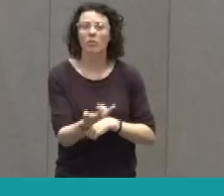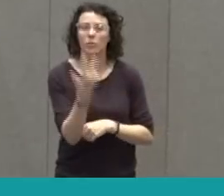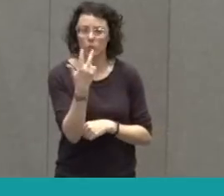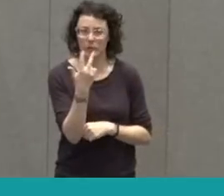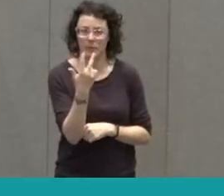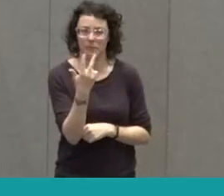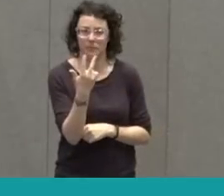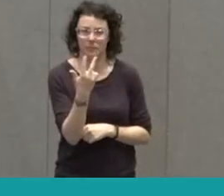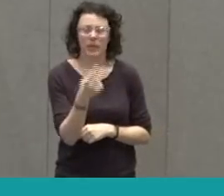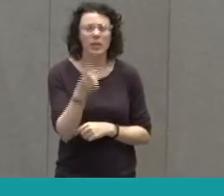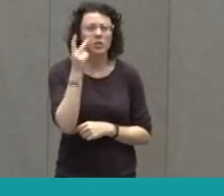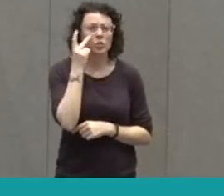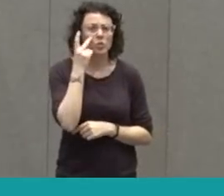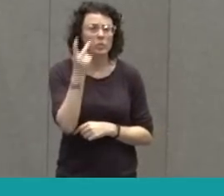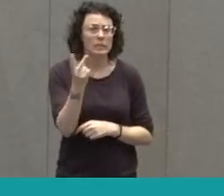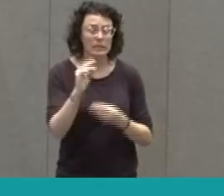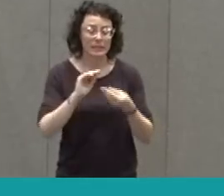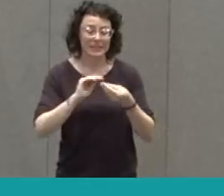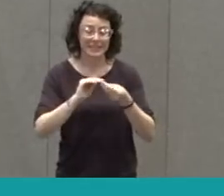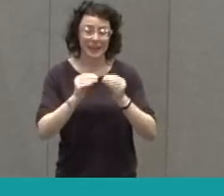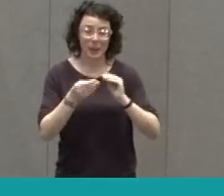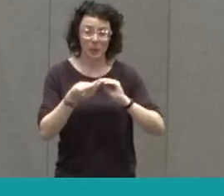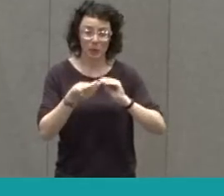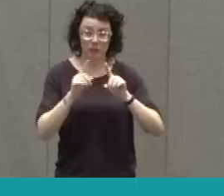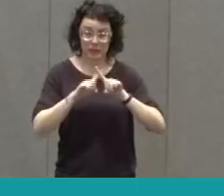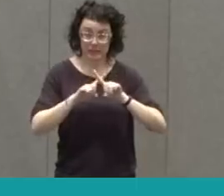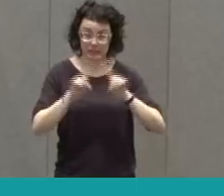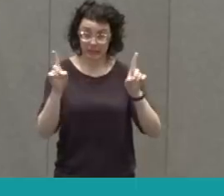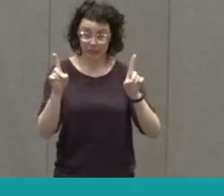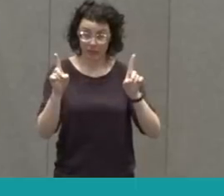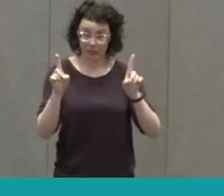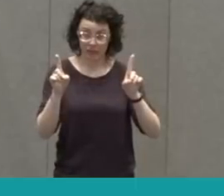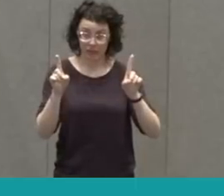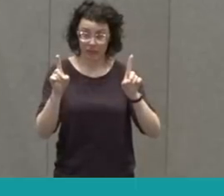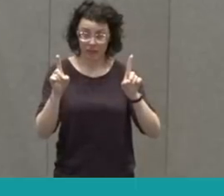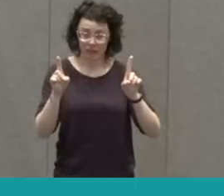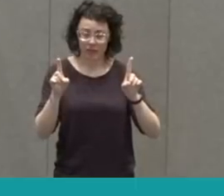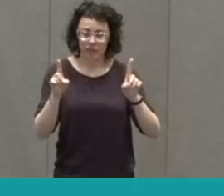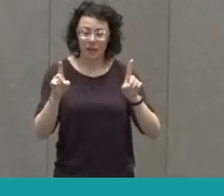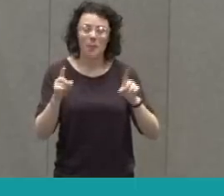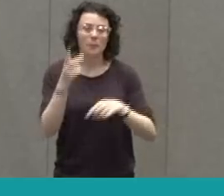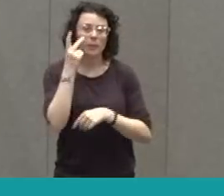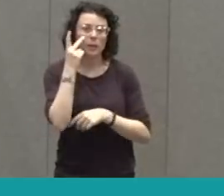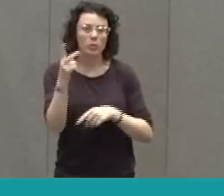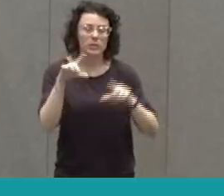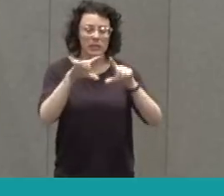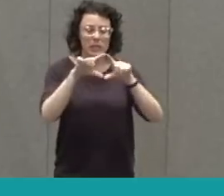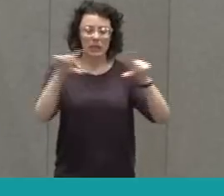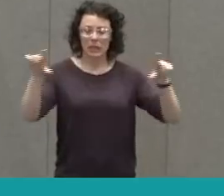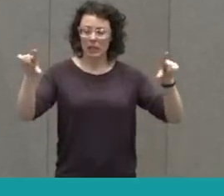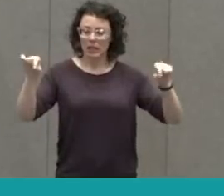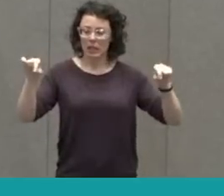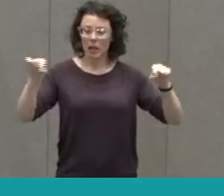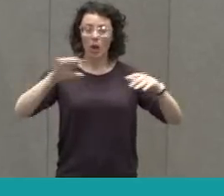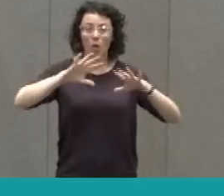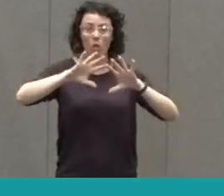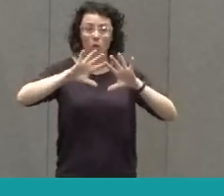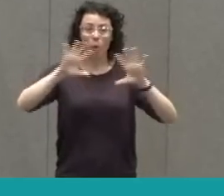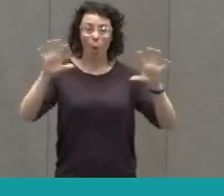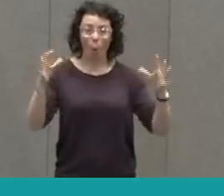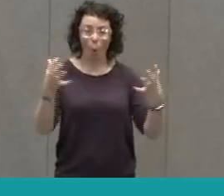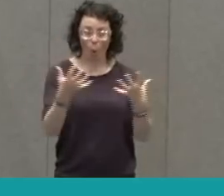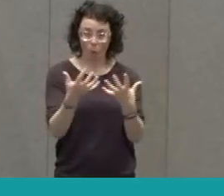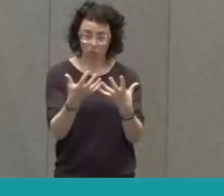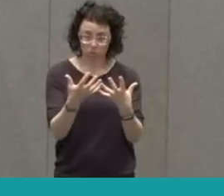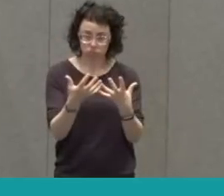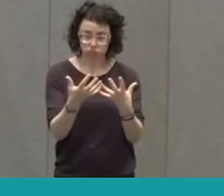the numbers are different, they still represent the same amount, the same value. So 3 out of